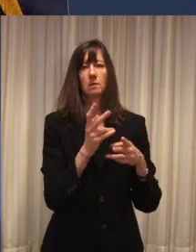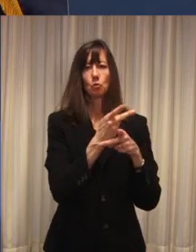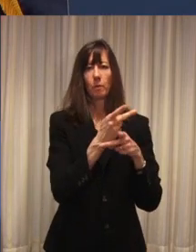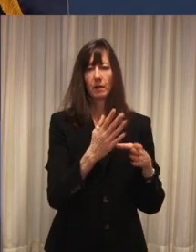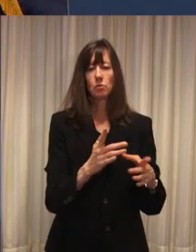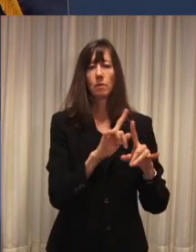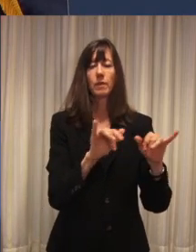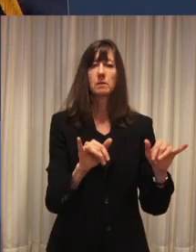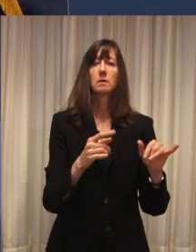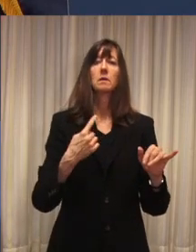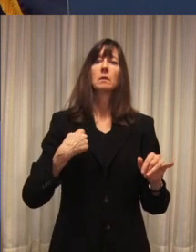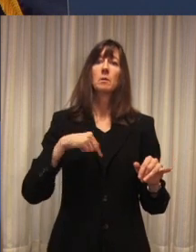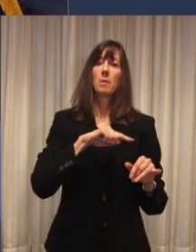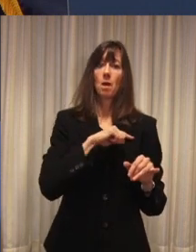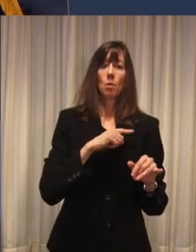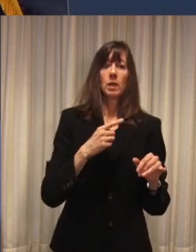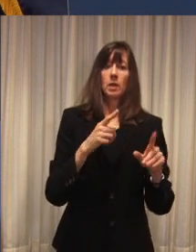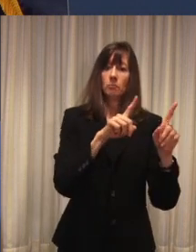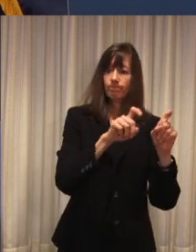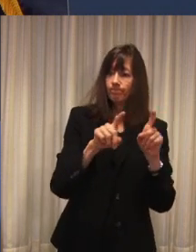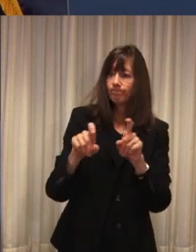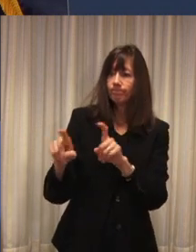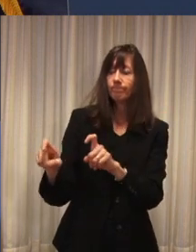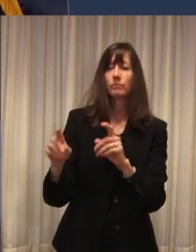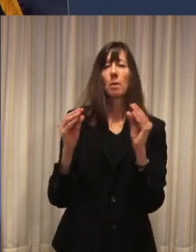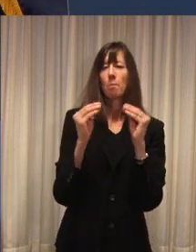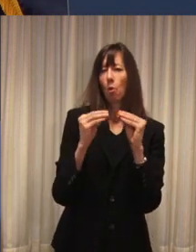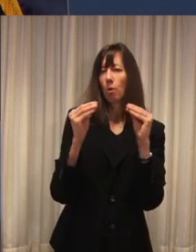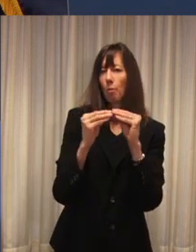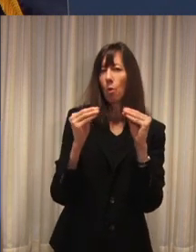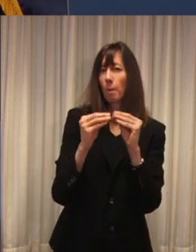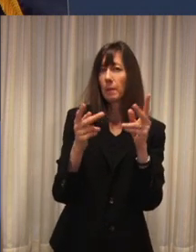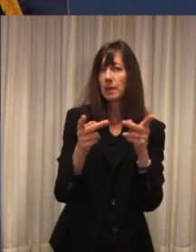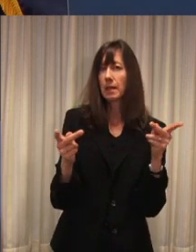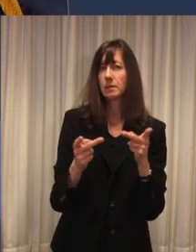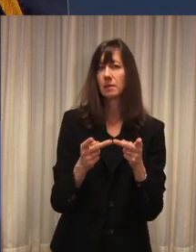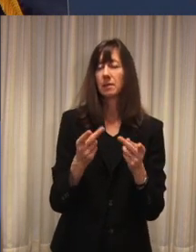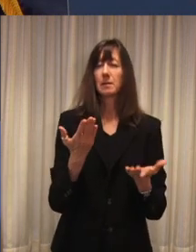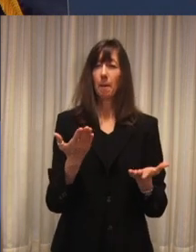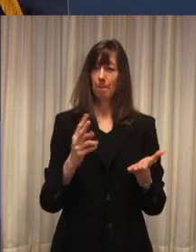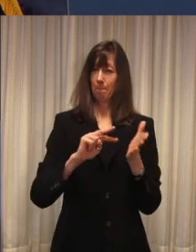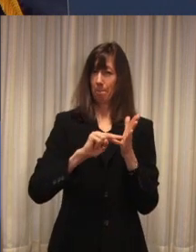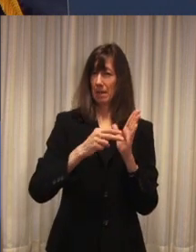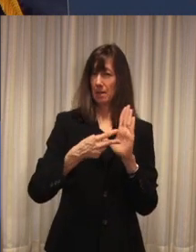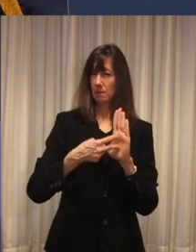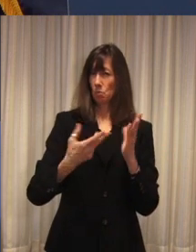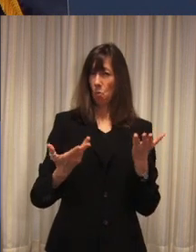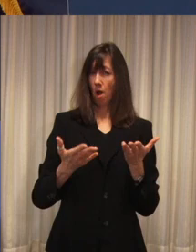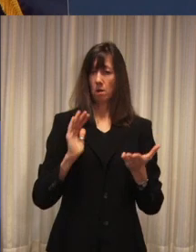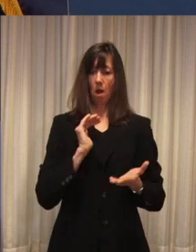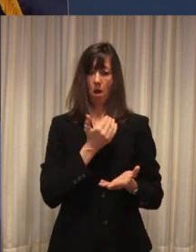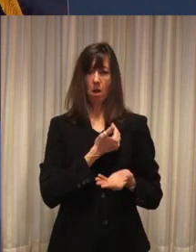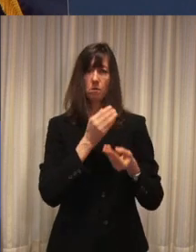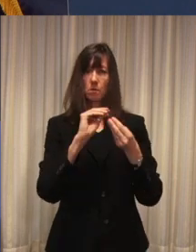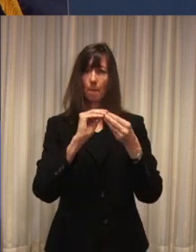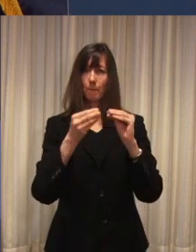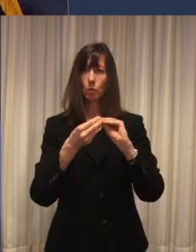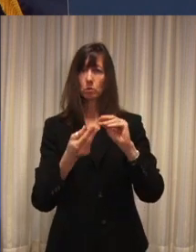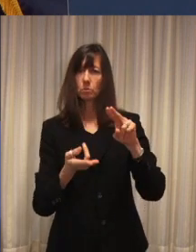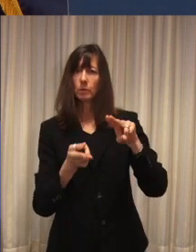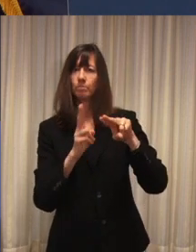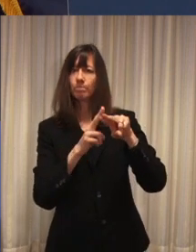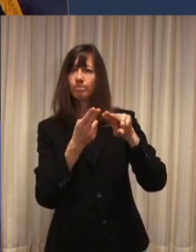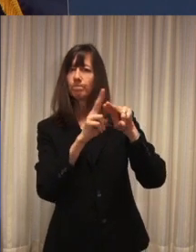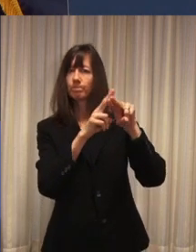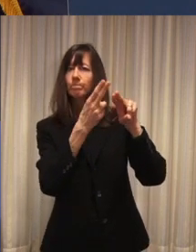test in more of these facilities, we are going to see probably the numbers continue to go up. But I think that overall, that's a good thing because it